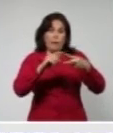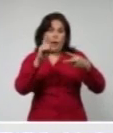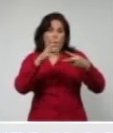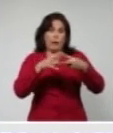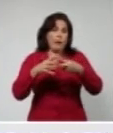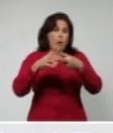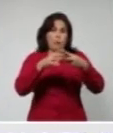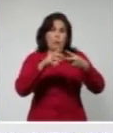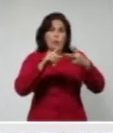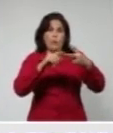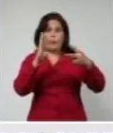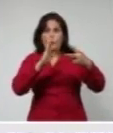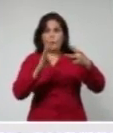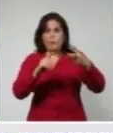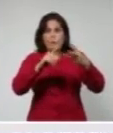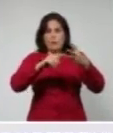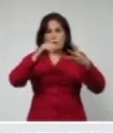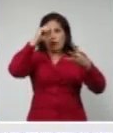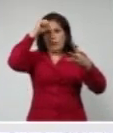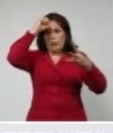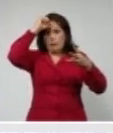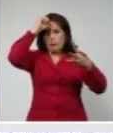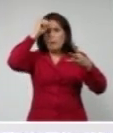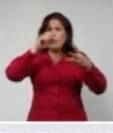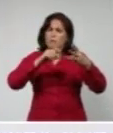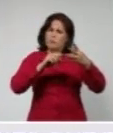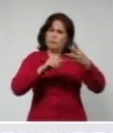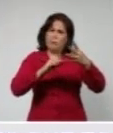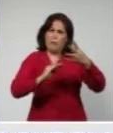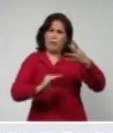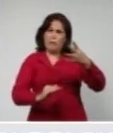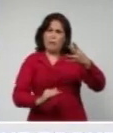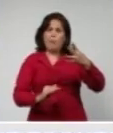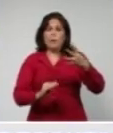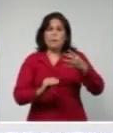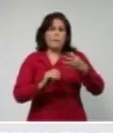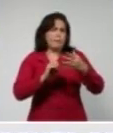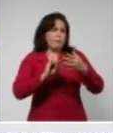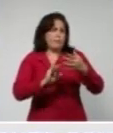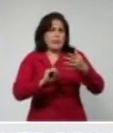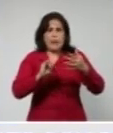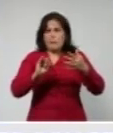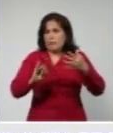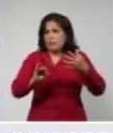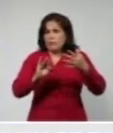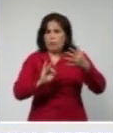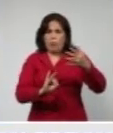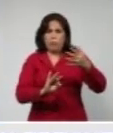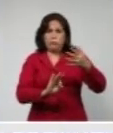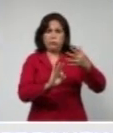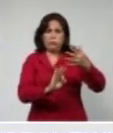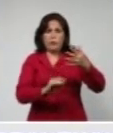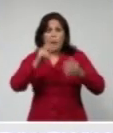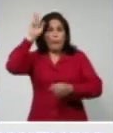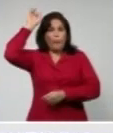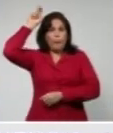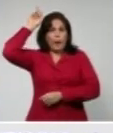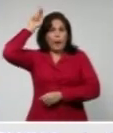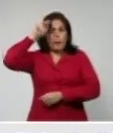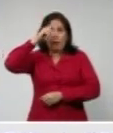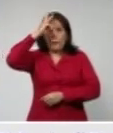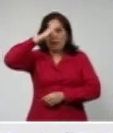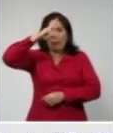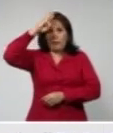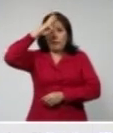3,177,323 COVID-19 cases. Then there's Peru, Mexico and Colombia